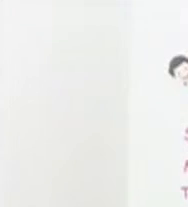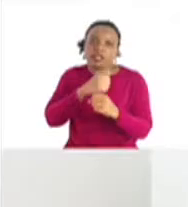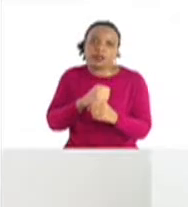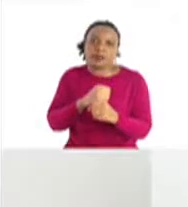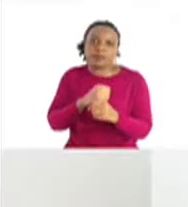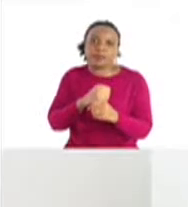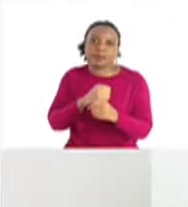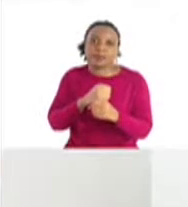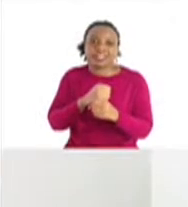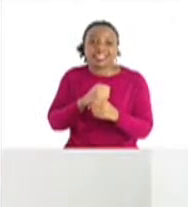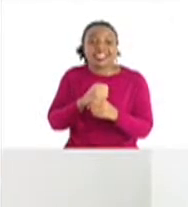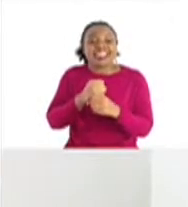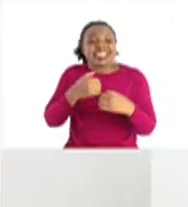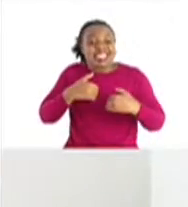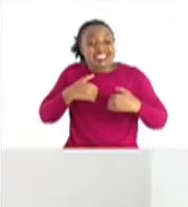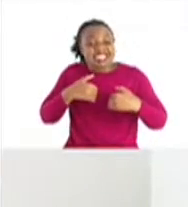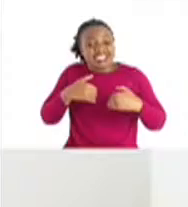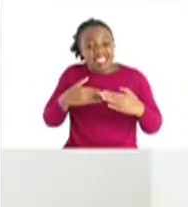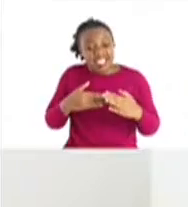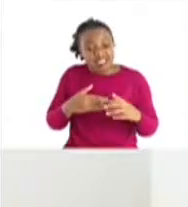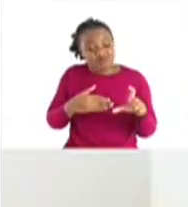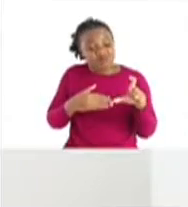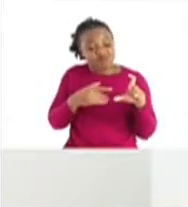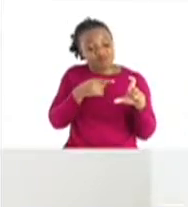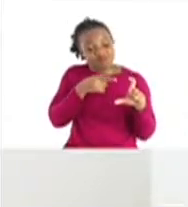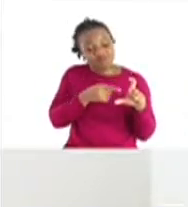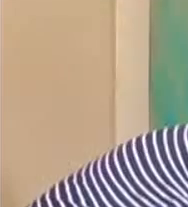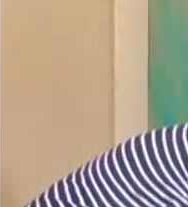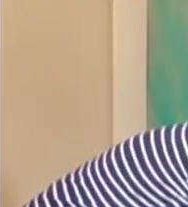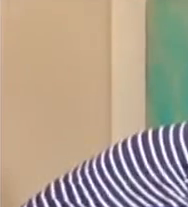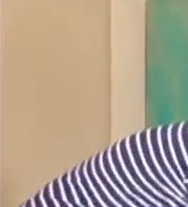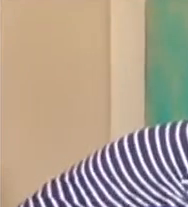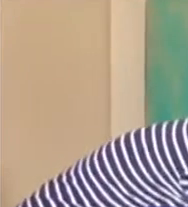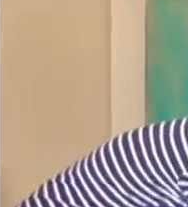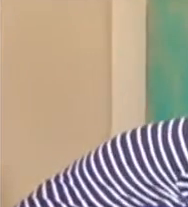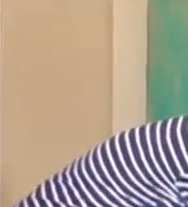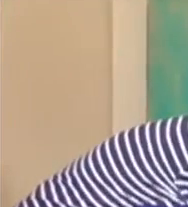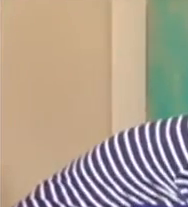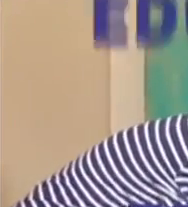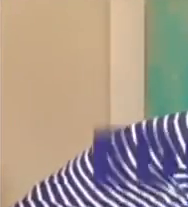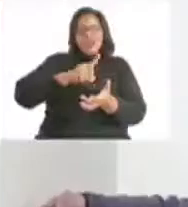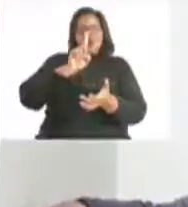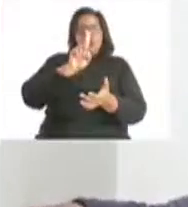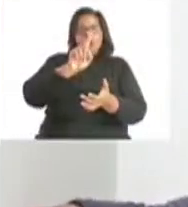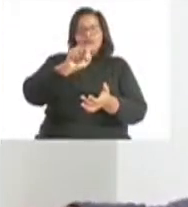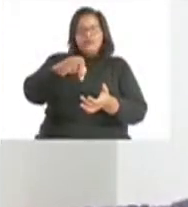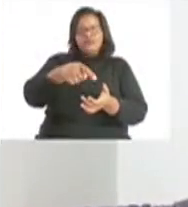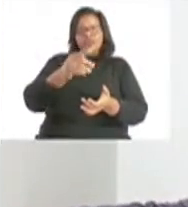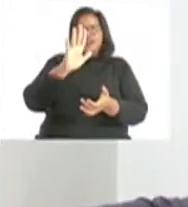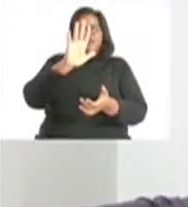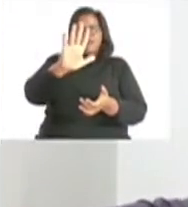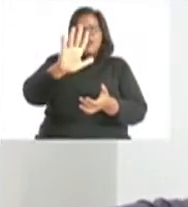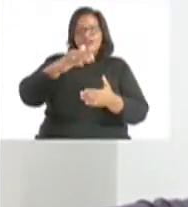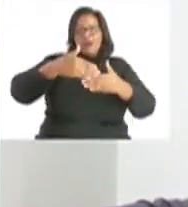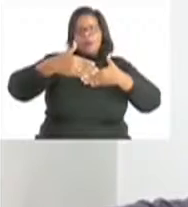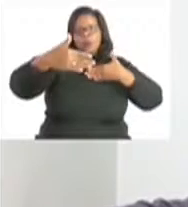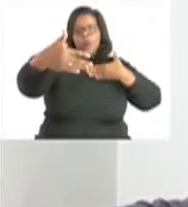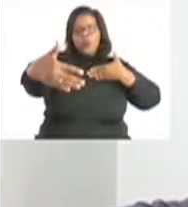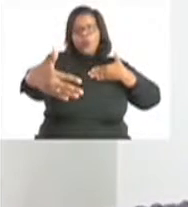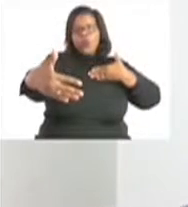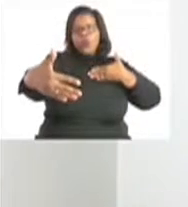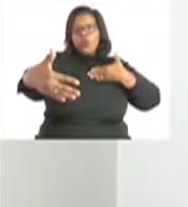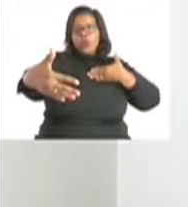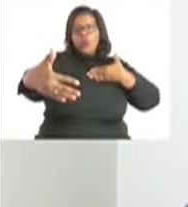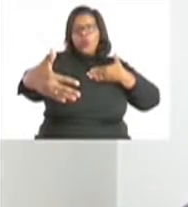Teachers, we know all the hard work you put in every day to make sure our kids get the best education possible. It's